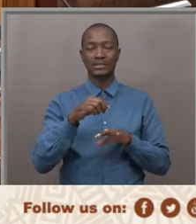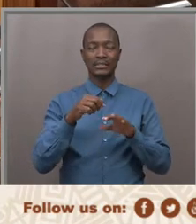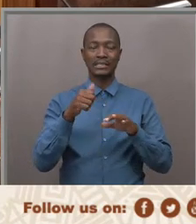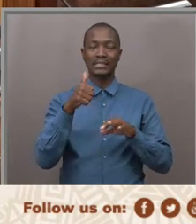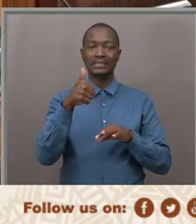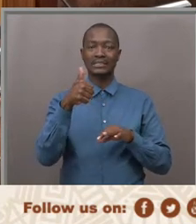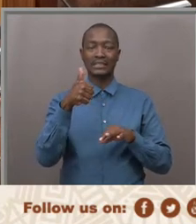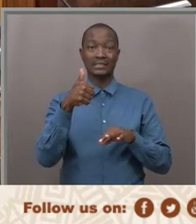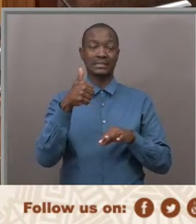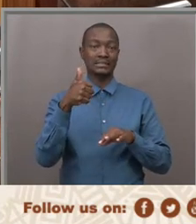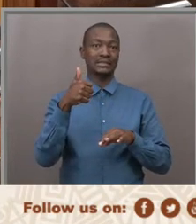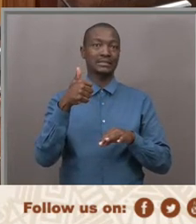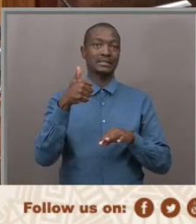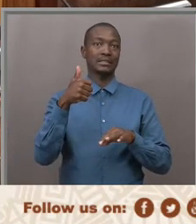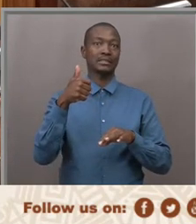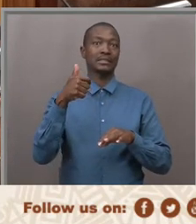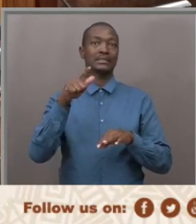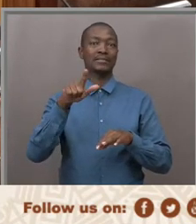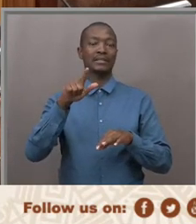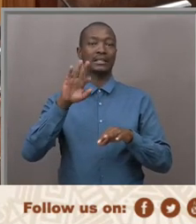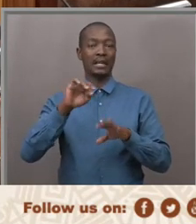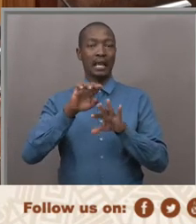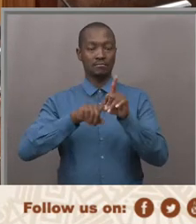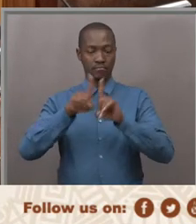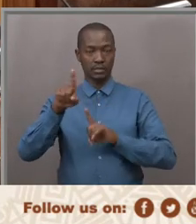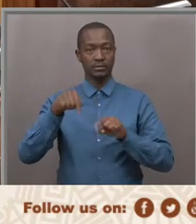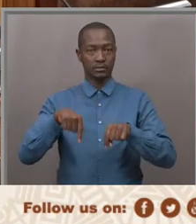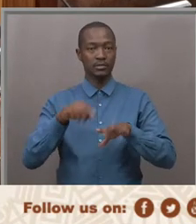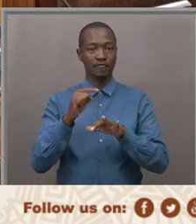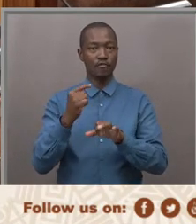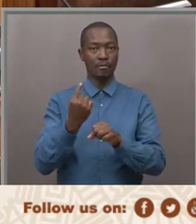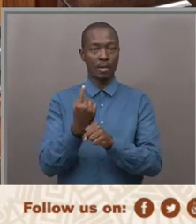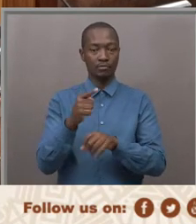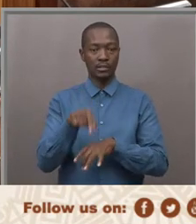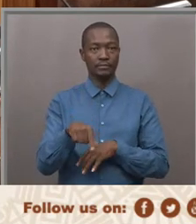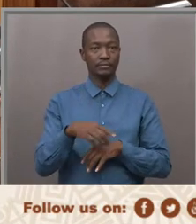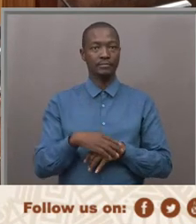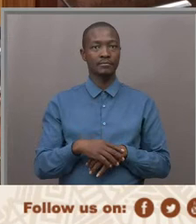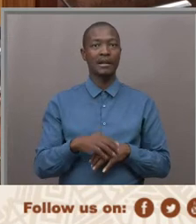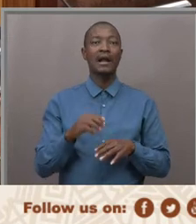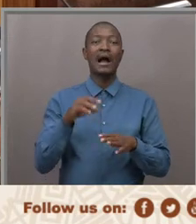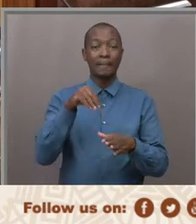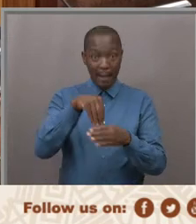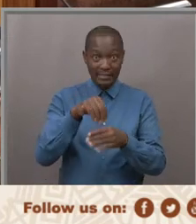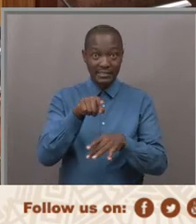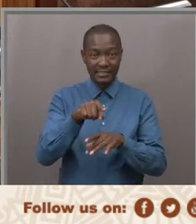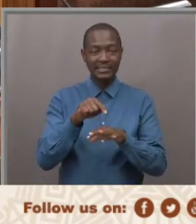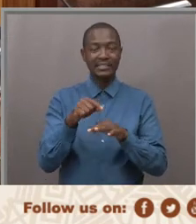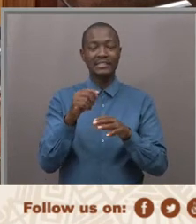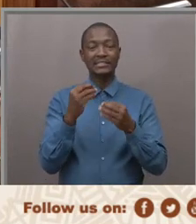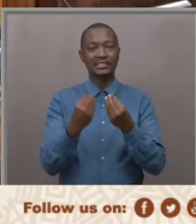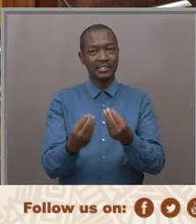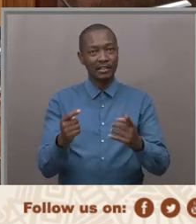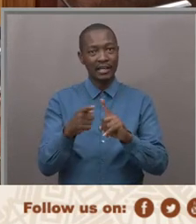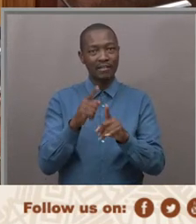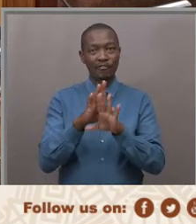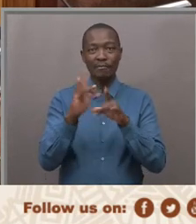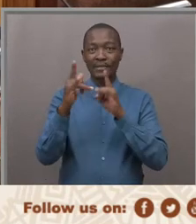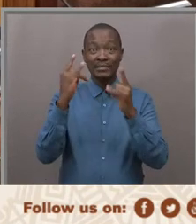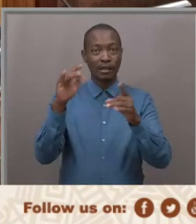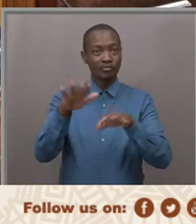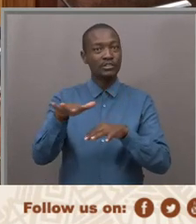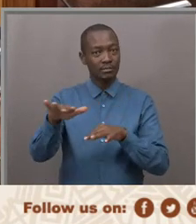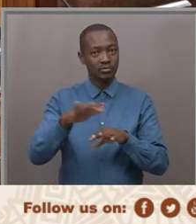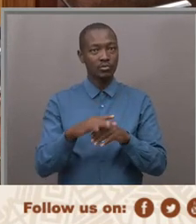49,679 bachelor passes come from Gauteng province. And amongst this is children from the township schools. We have contributed